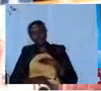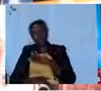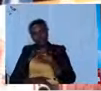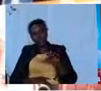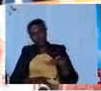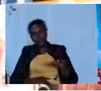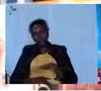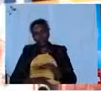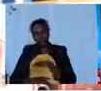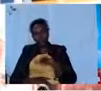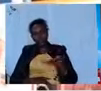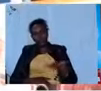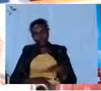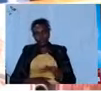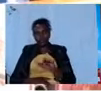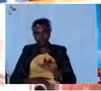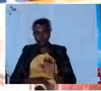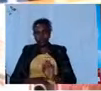higher